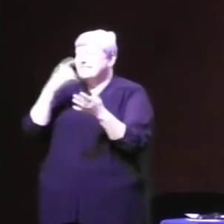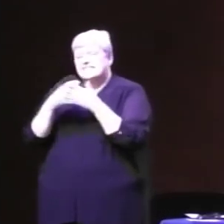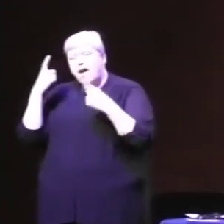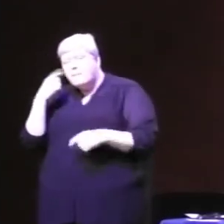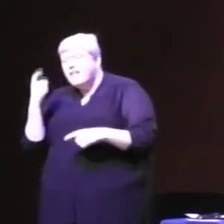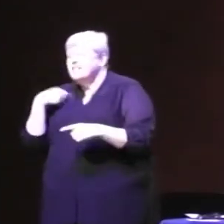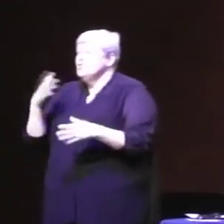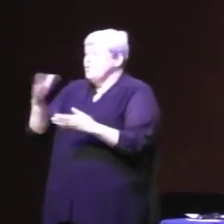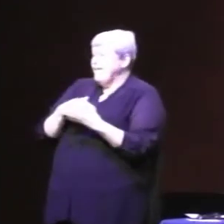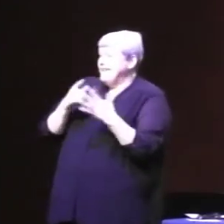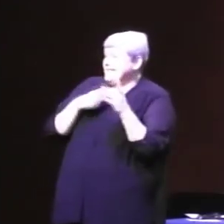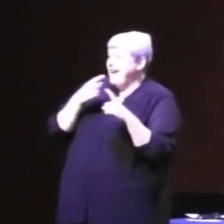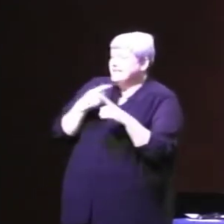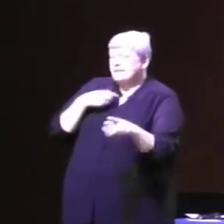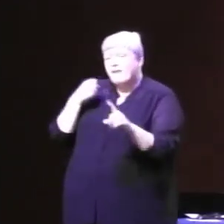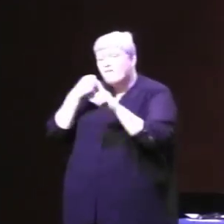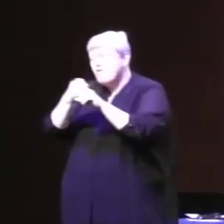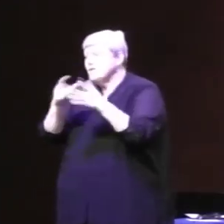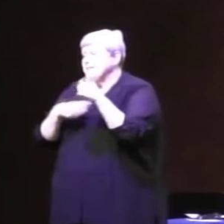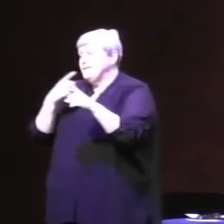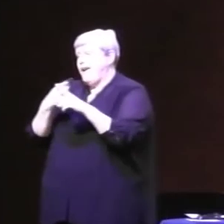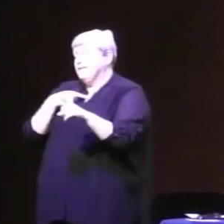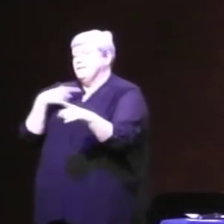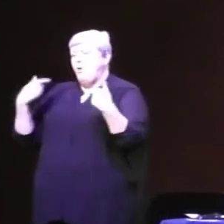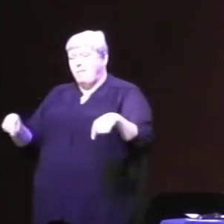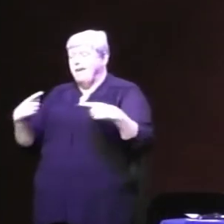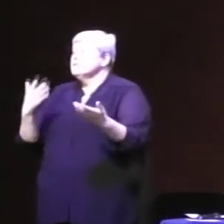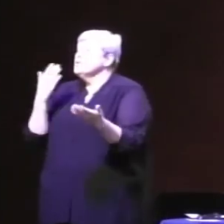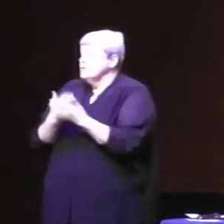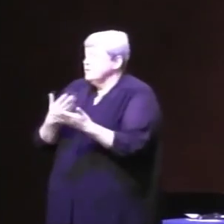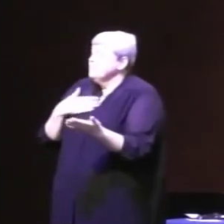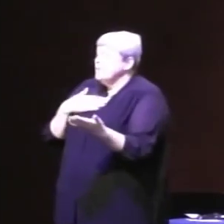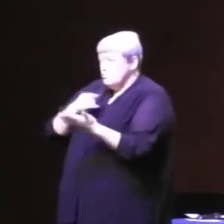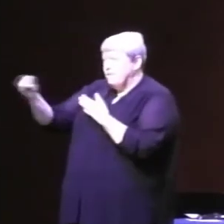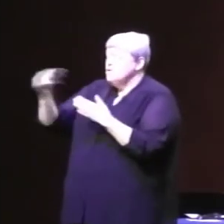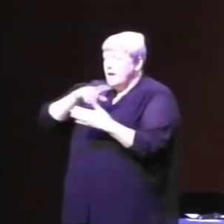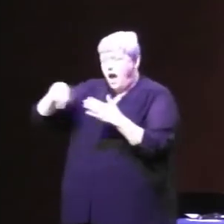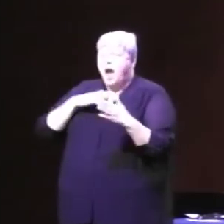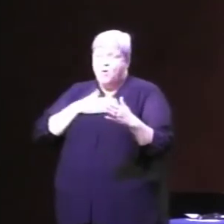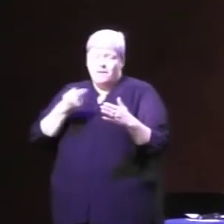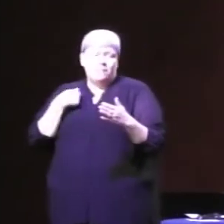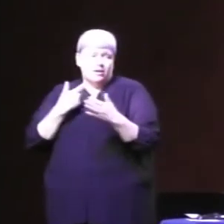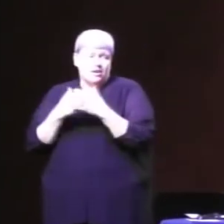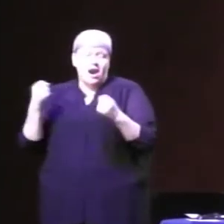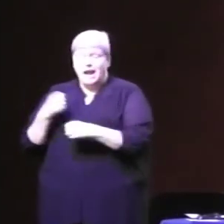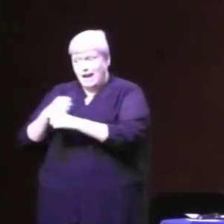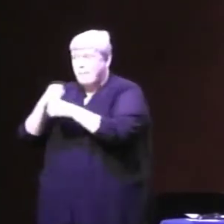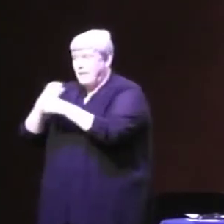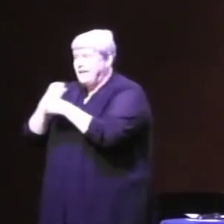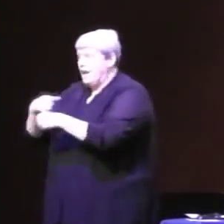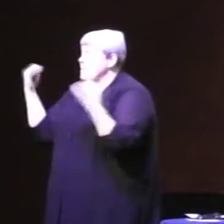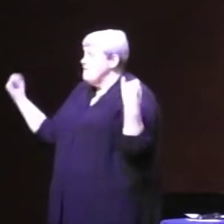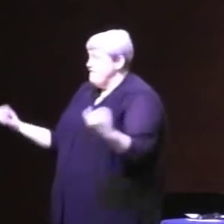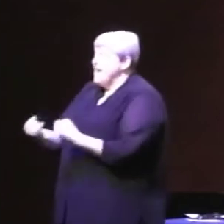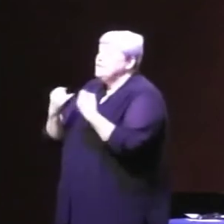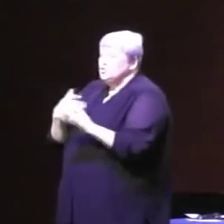tax compliance. HMRC are currently refusing to do this, but our members are campaigning and fighting hard to deliver this. And I want to pay tribute to some of those